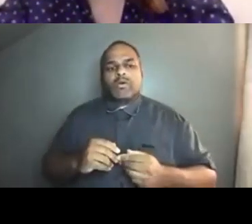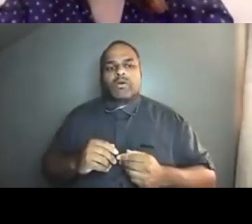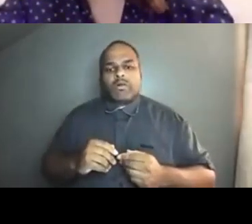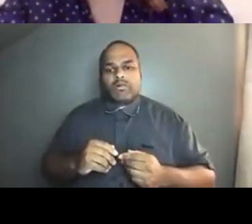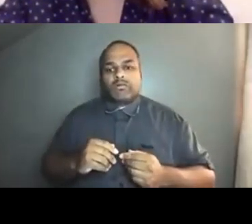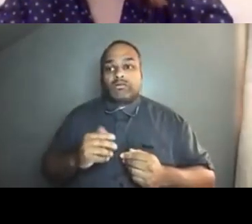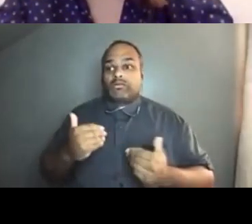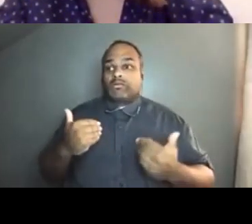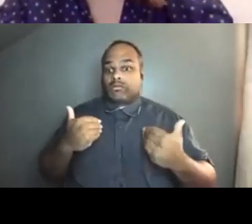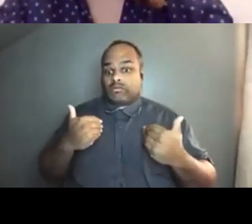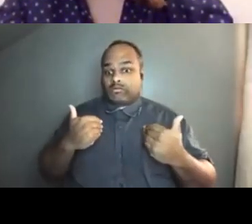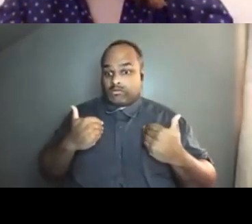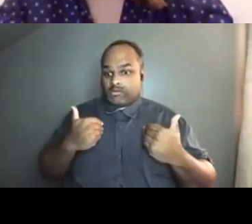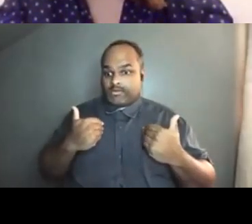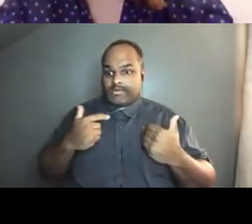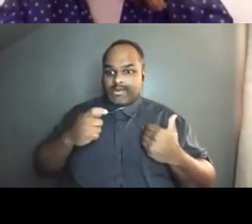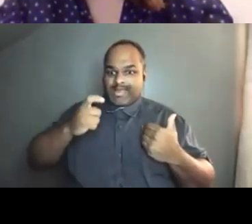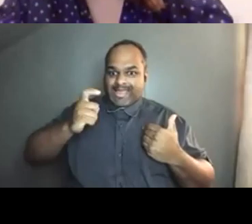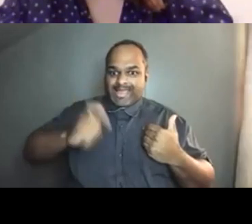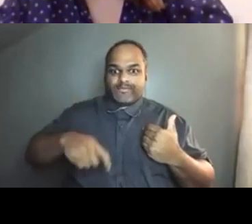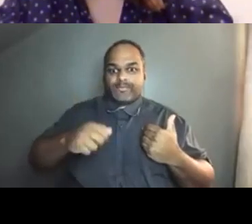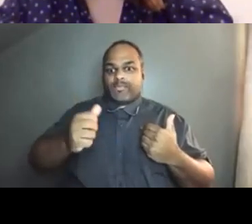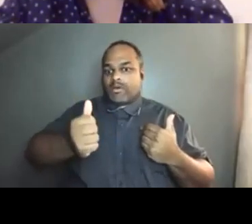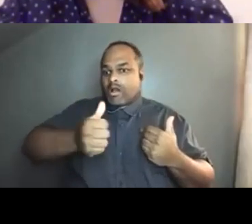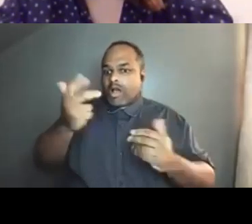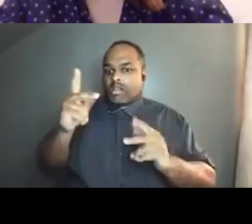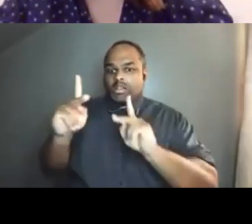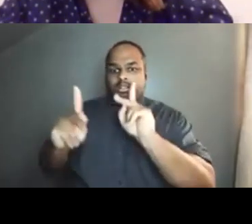to have to be comfortable for another people